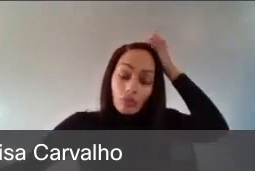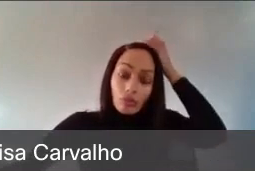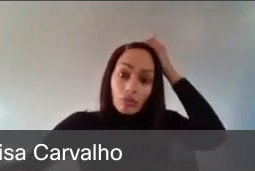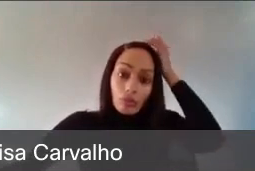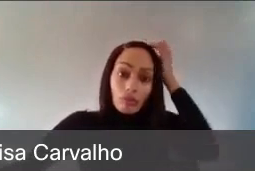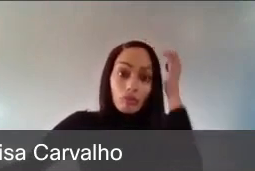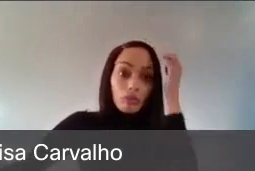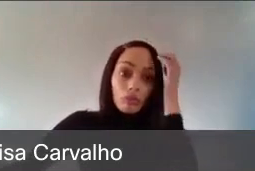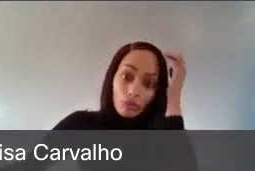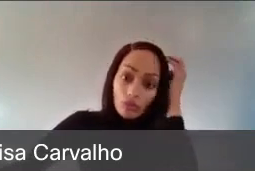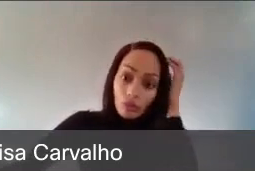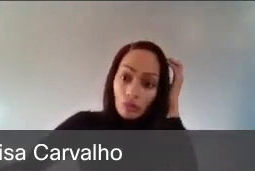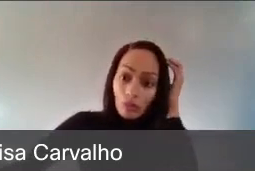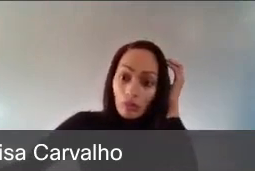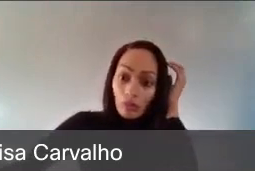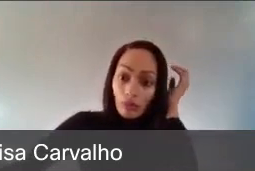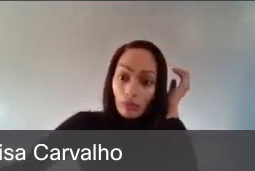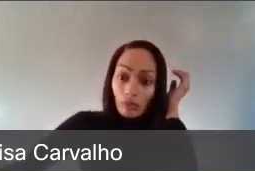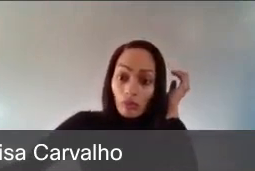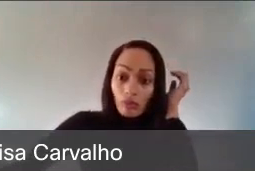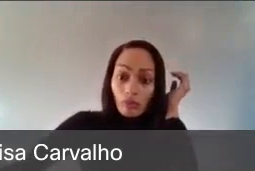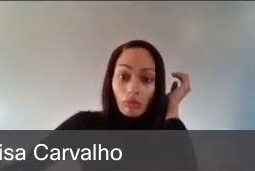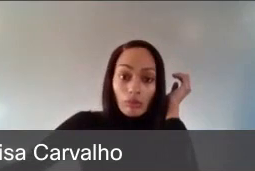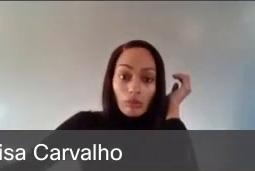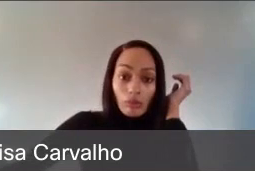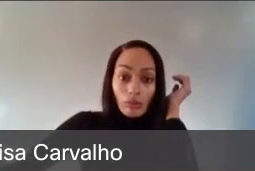not thought of as much that way as it had been in the past.